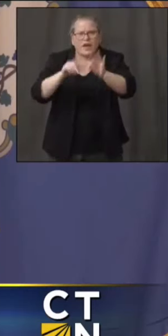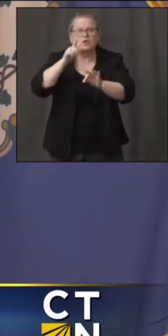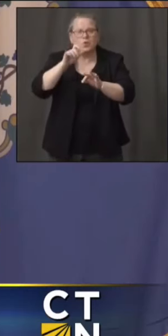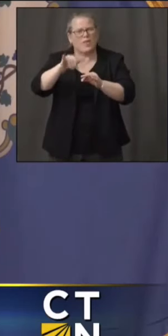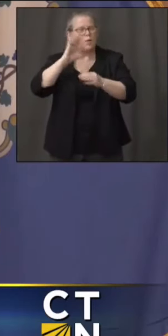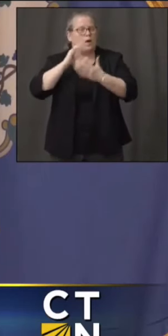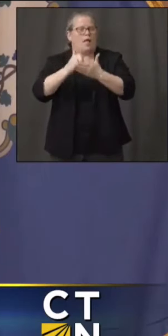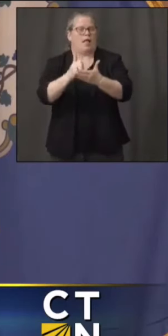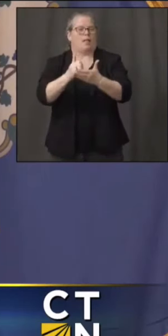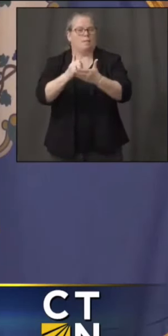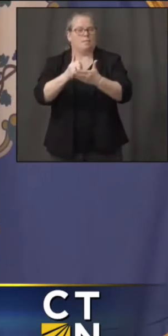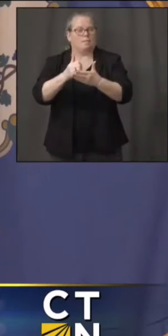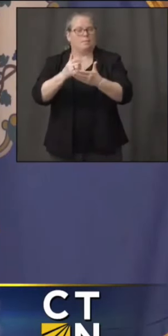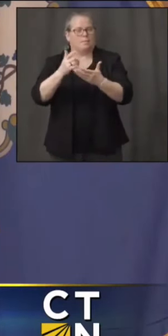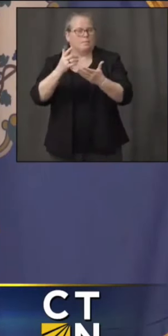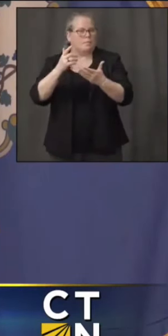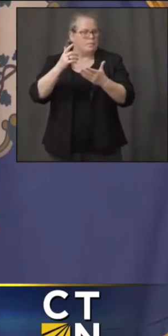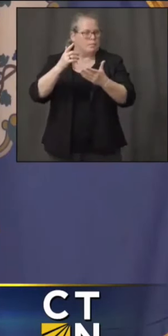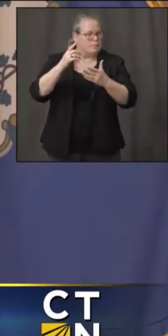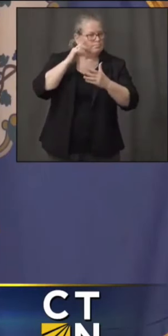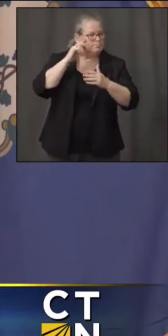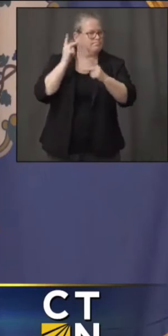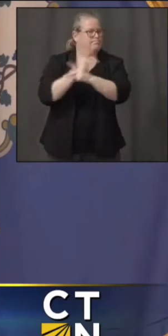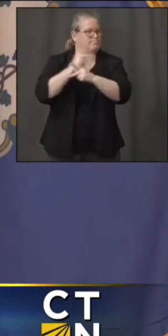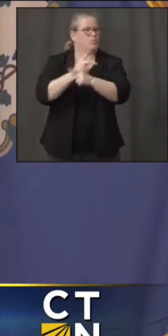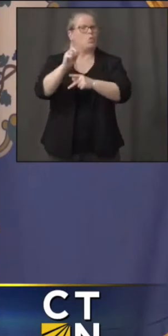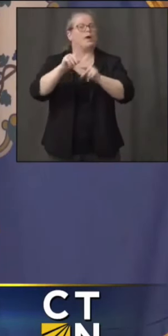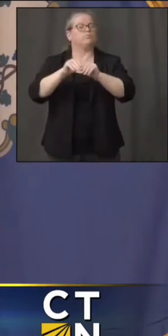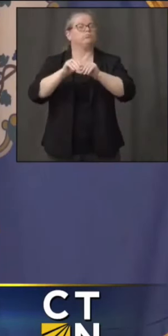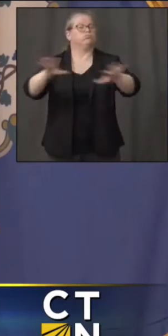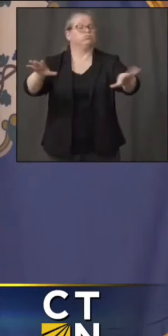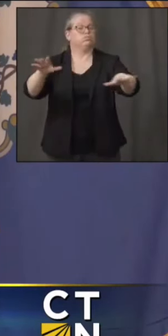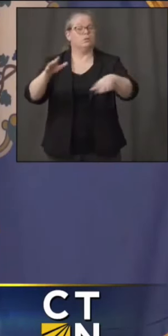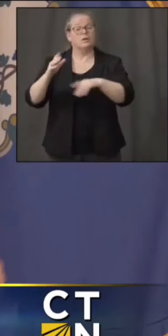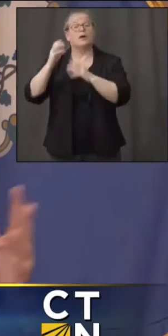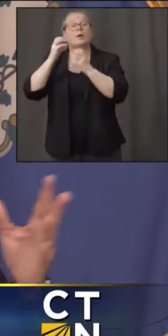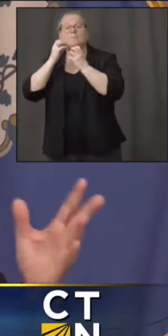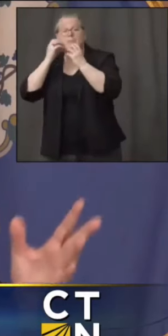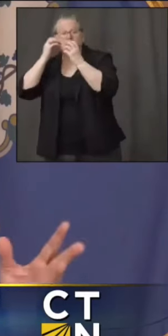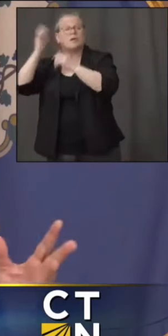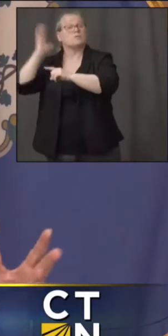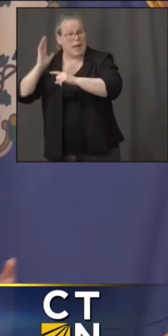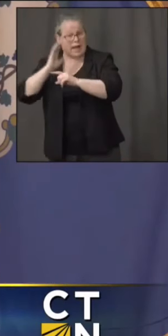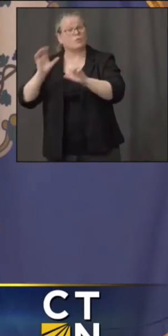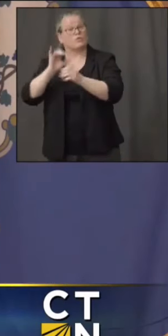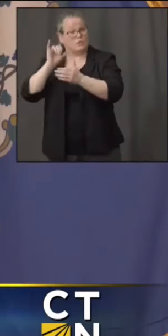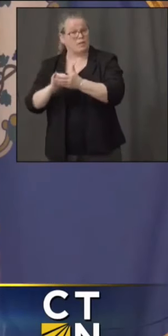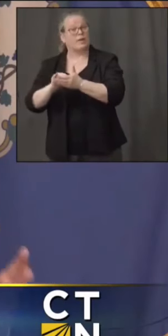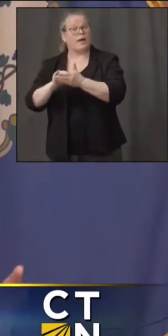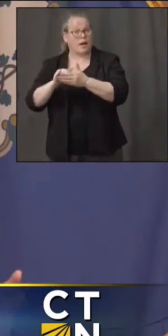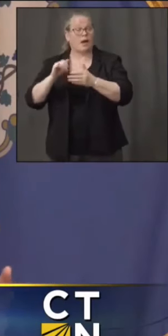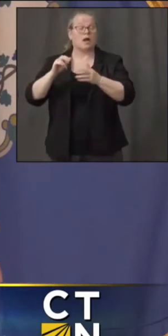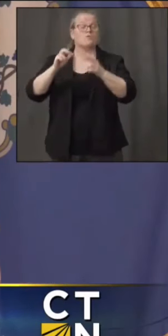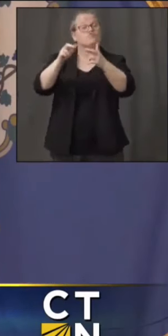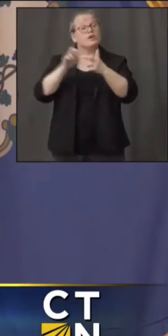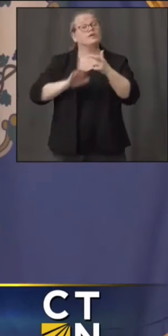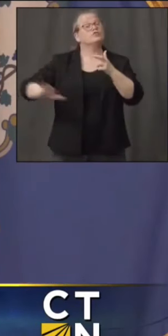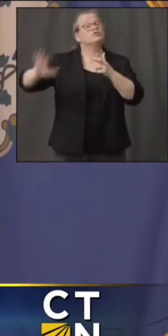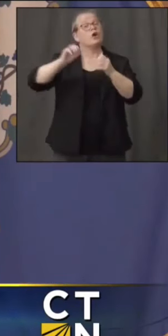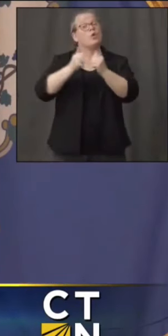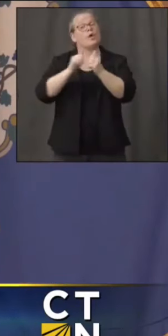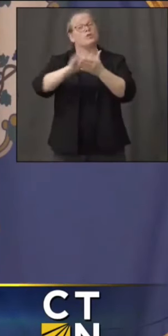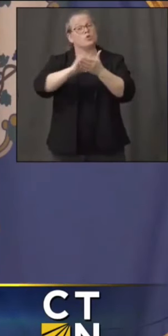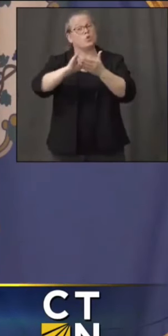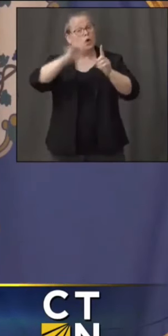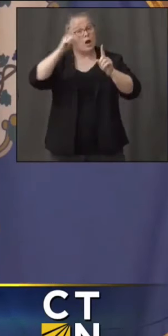COVID. And this has worked in years past with measles. This is what we're working on a regional basis with Governor Cuomo